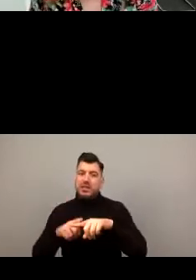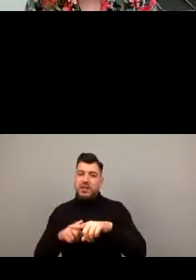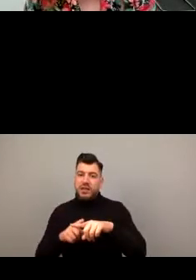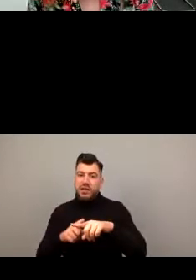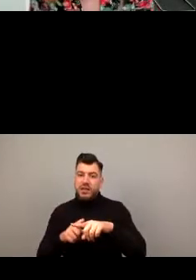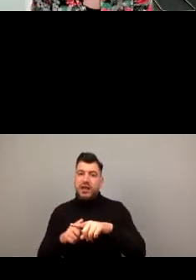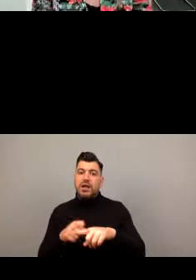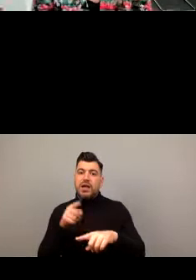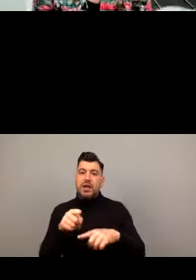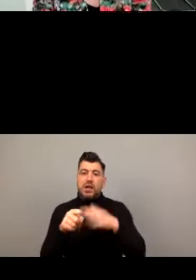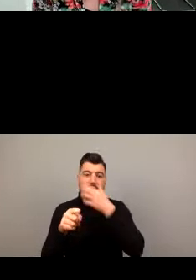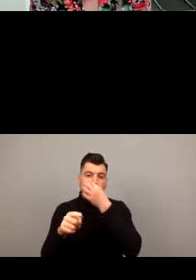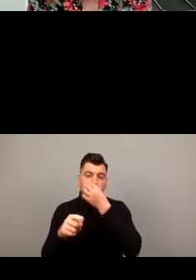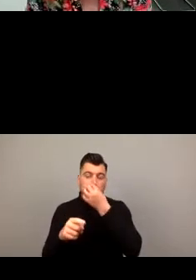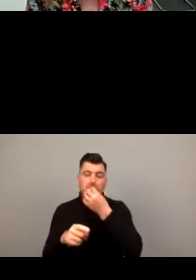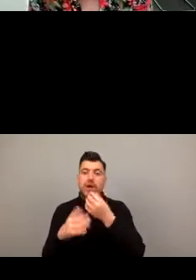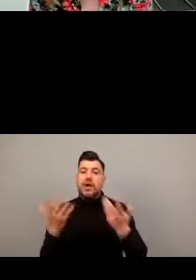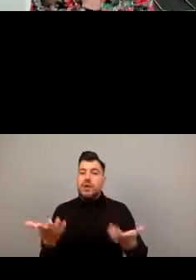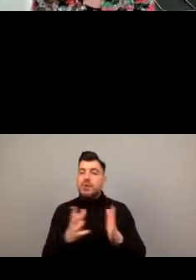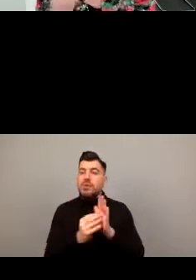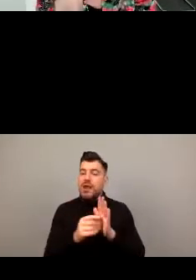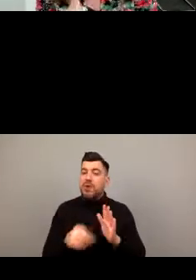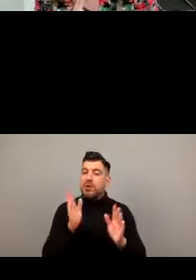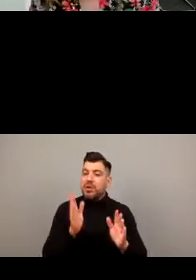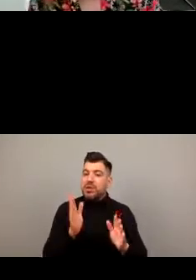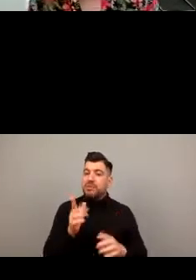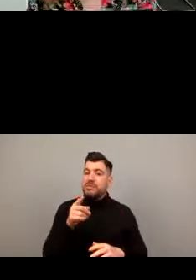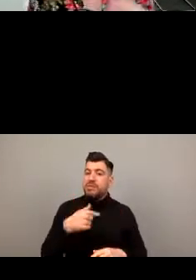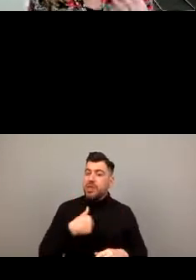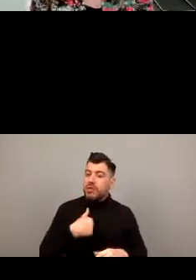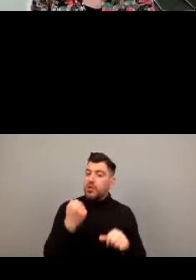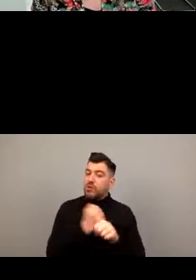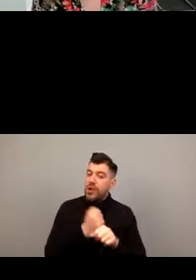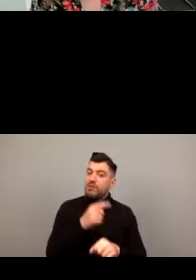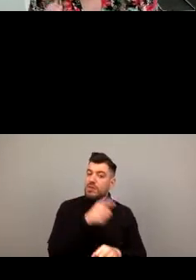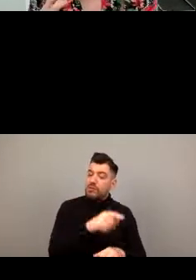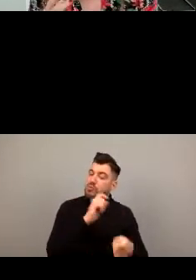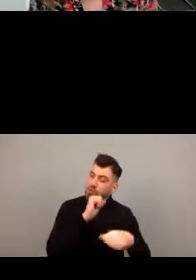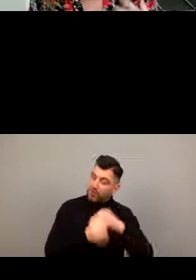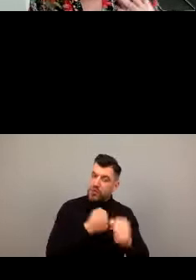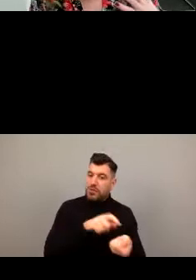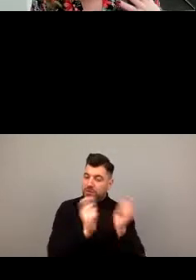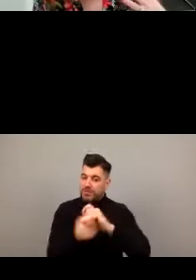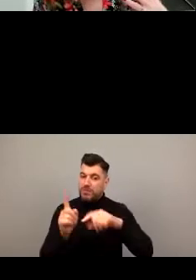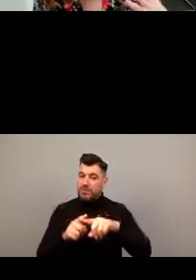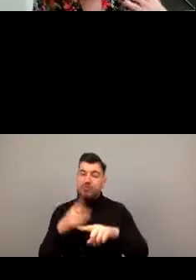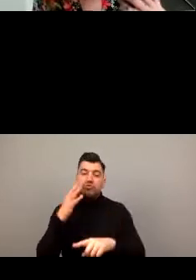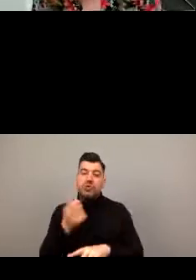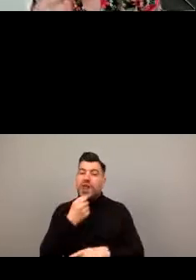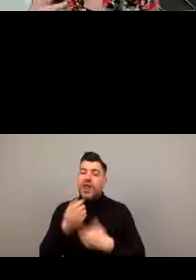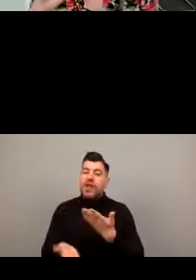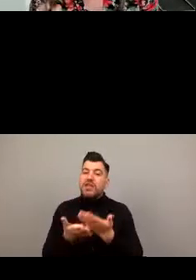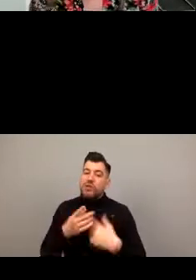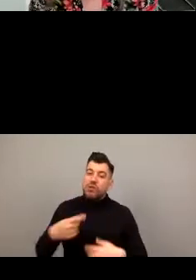as I was speaking here. I was like, we need to do something in Greek as well. So we're working on this and making it easier to